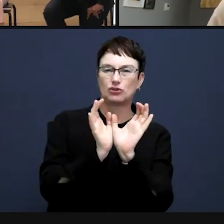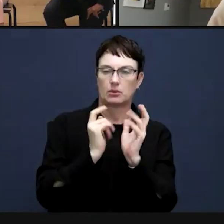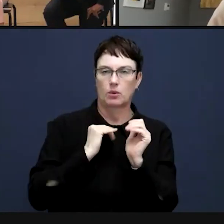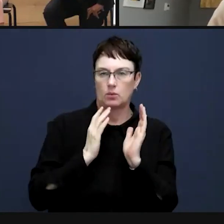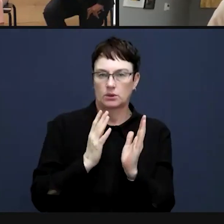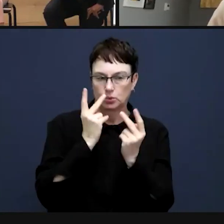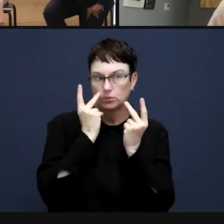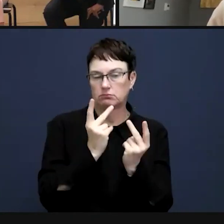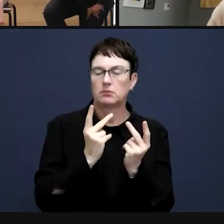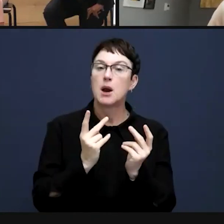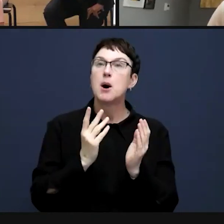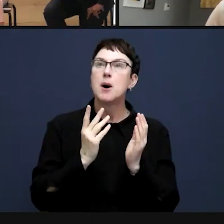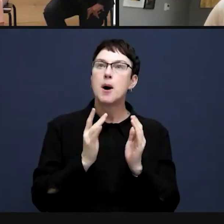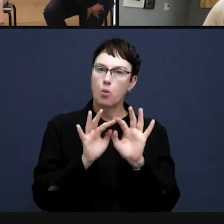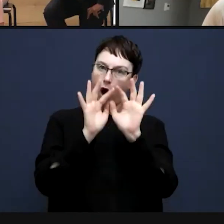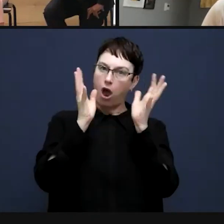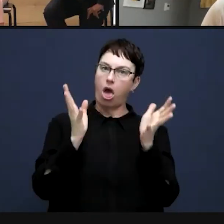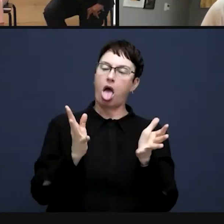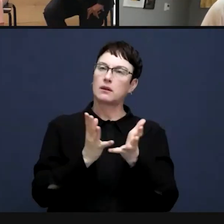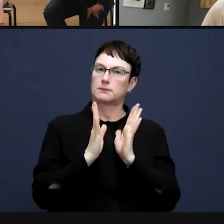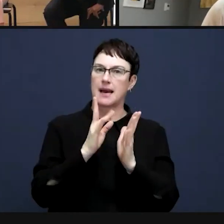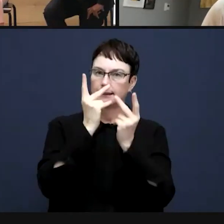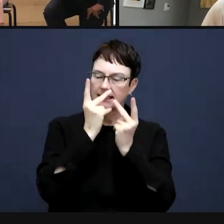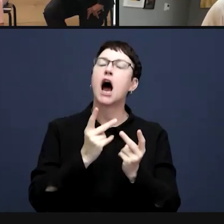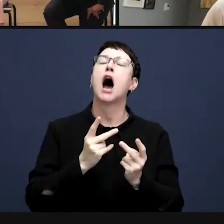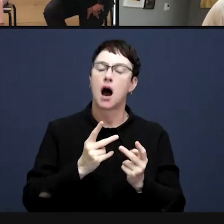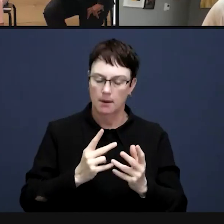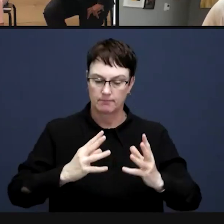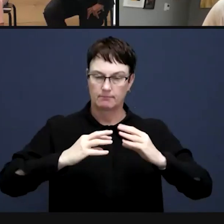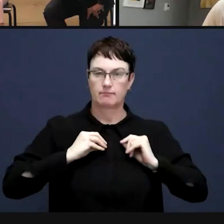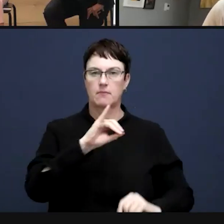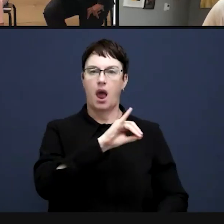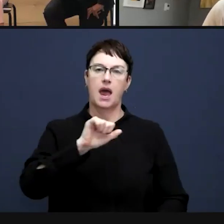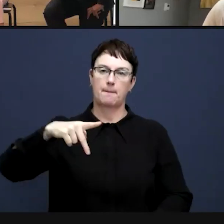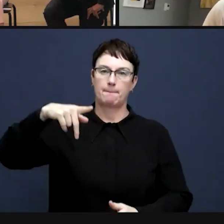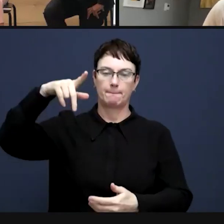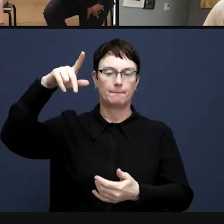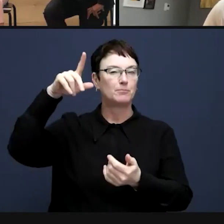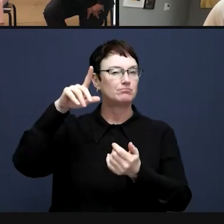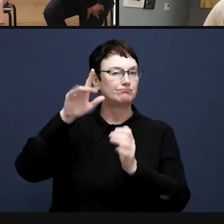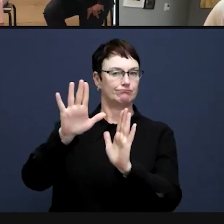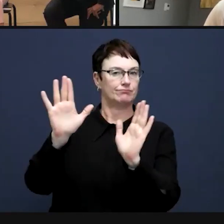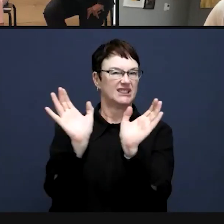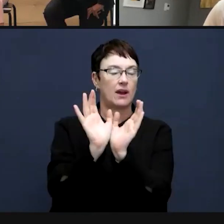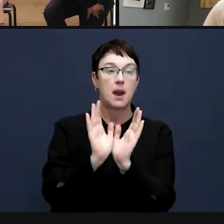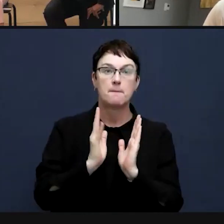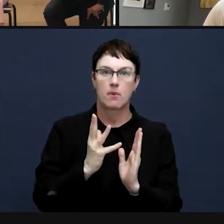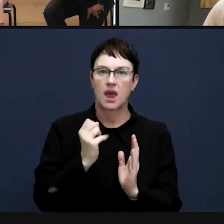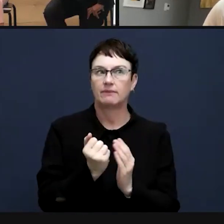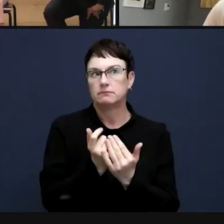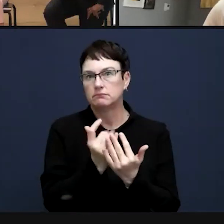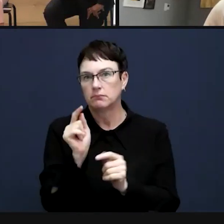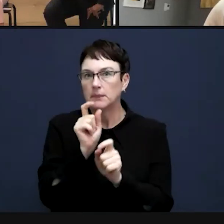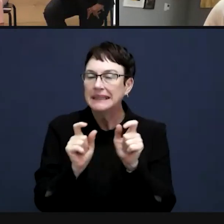provide are globally recognized, you need a certain number of volunteers, you need a certain number of people who test, and so on and so forth. And there's really very